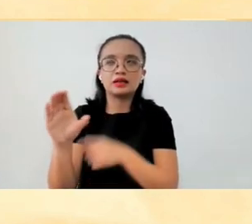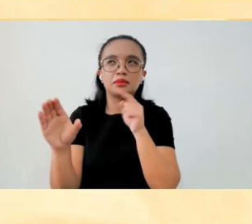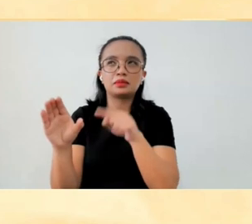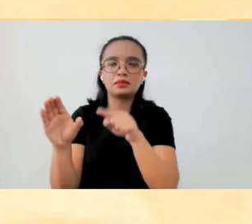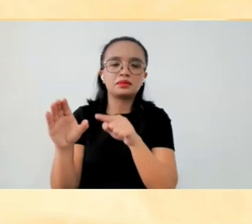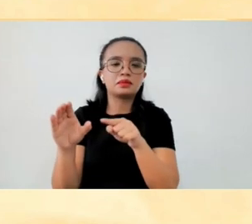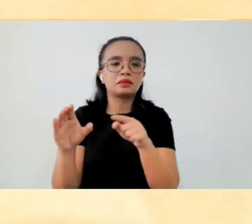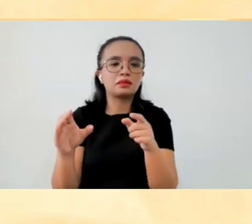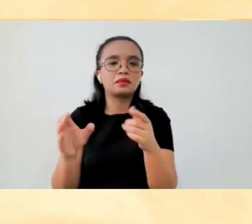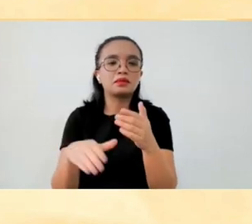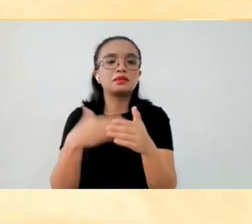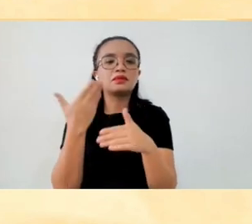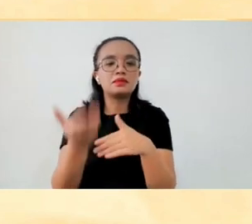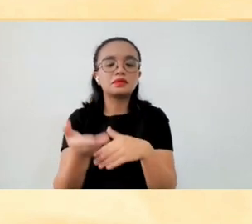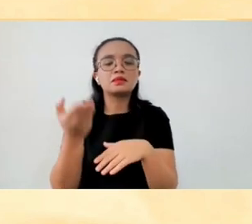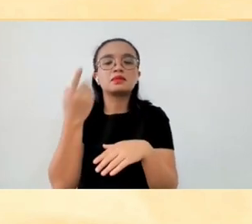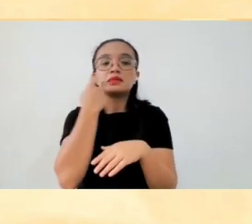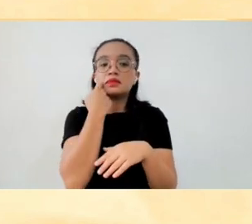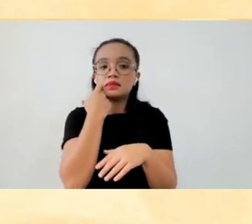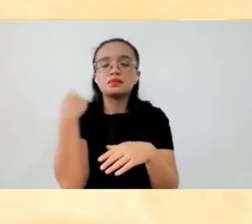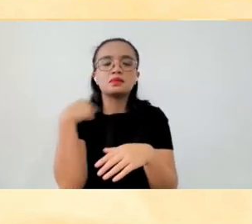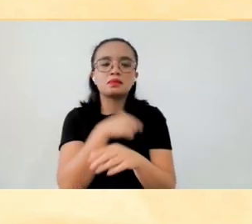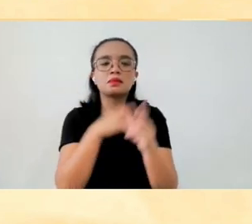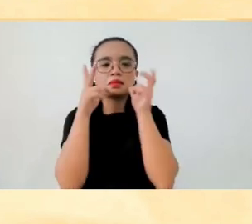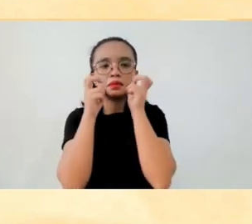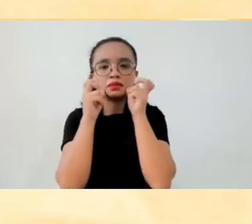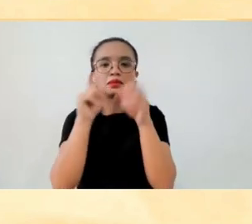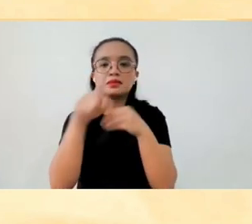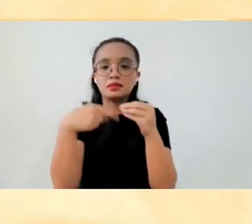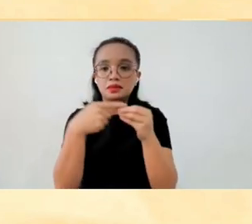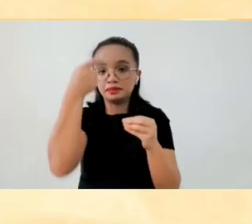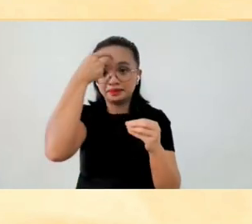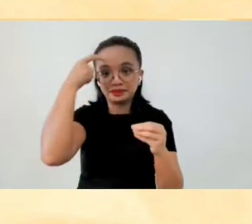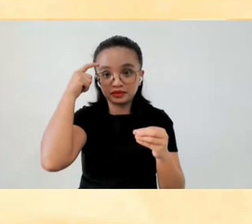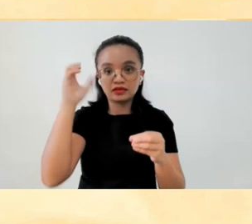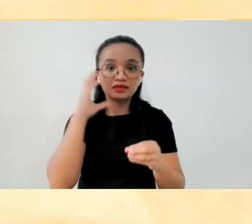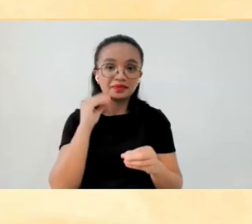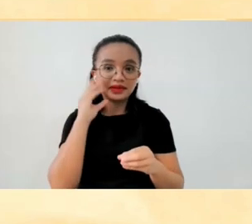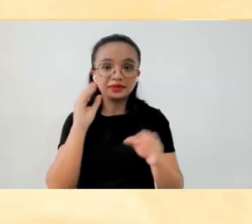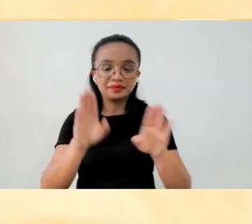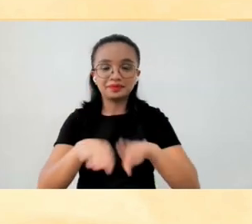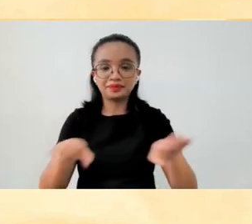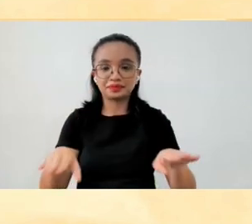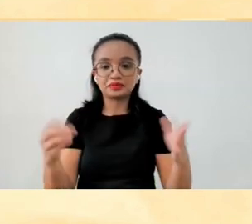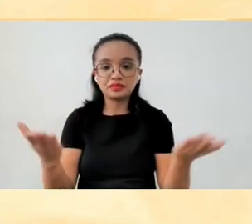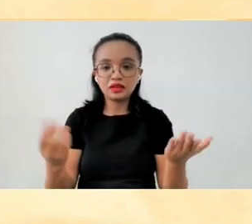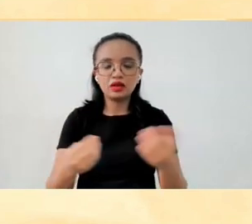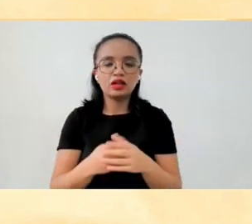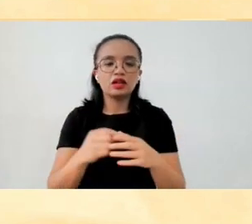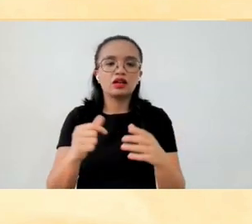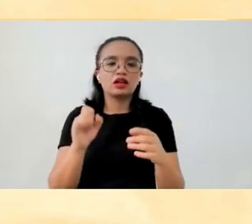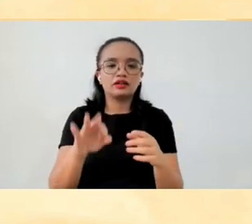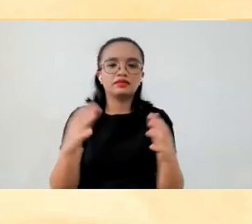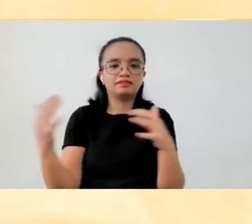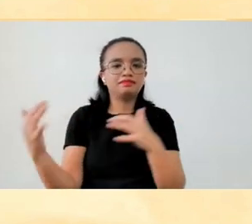event. And then a while ago, we listened to the trauma experienced by children in situations of